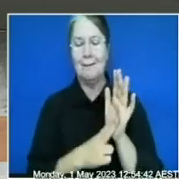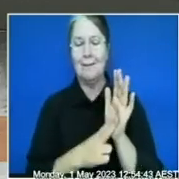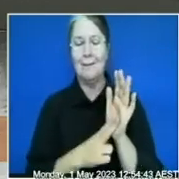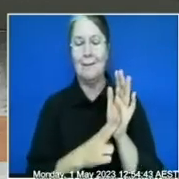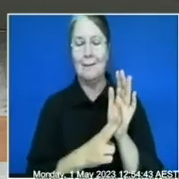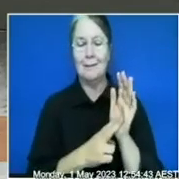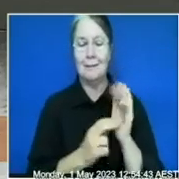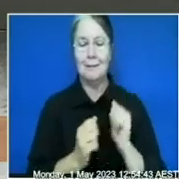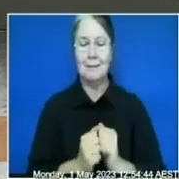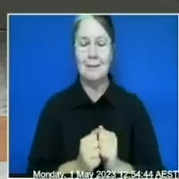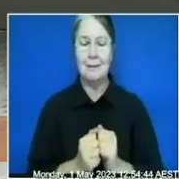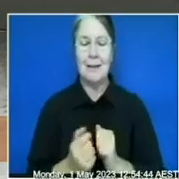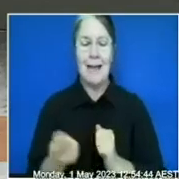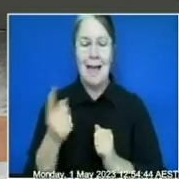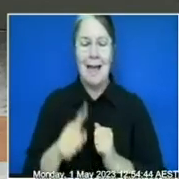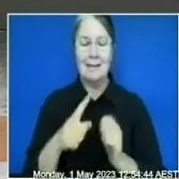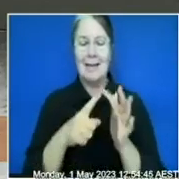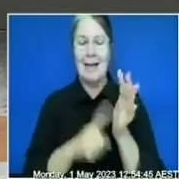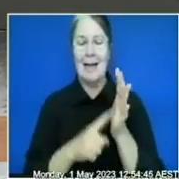2023. The